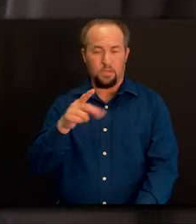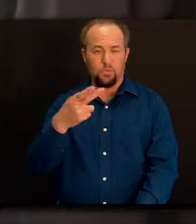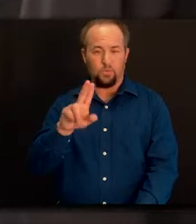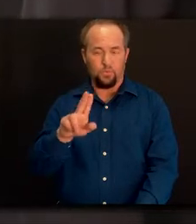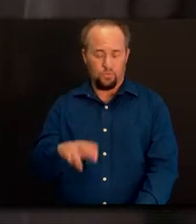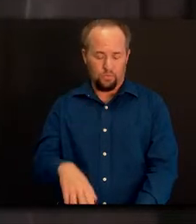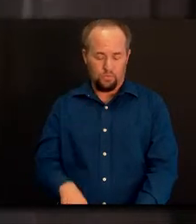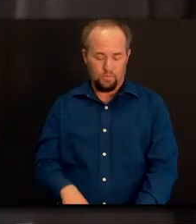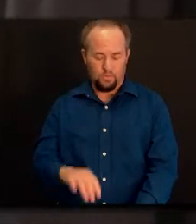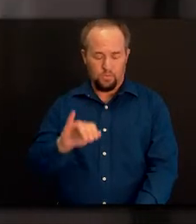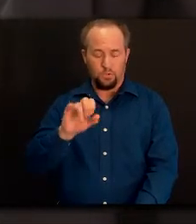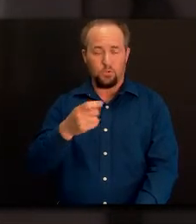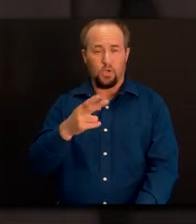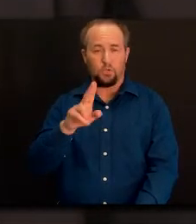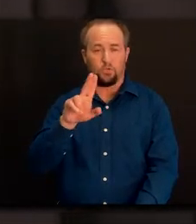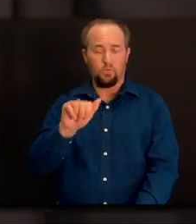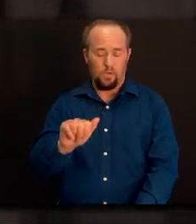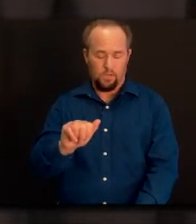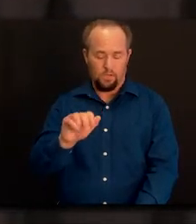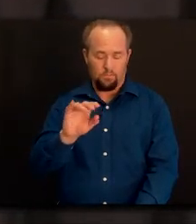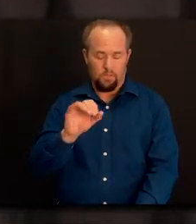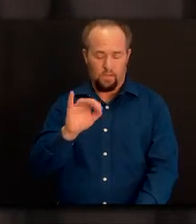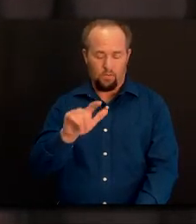Joshua Michael Sanjean.